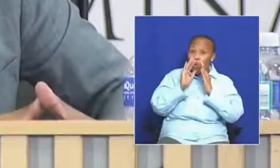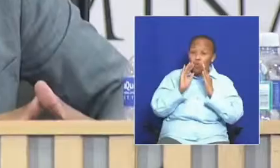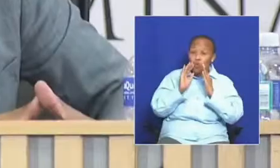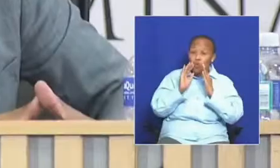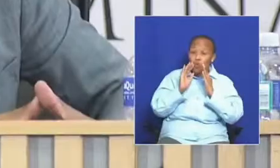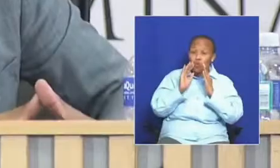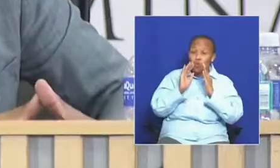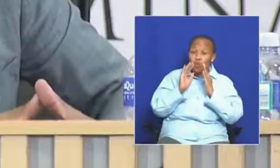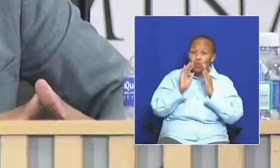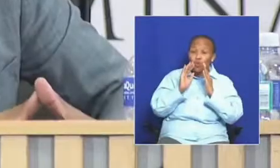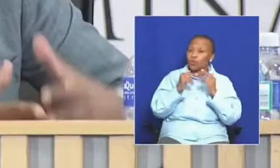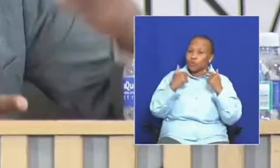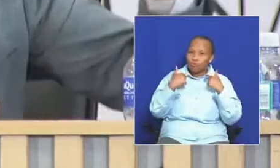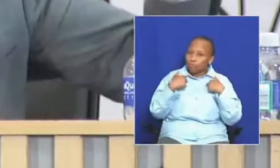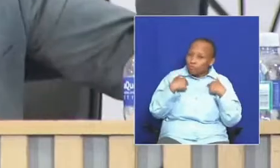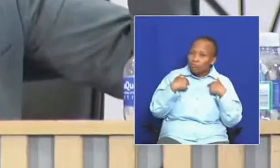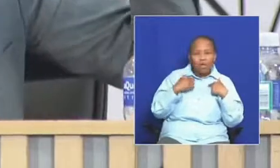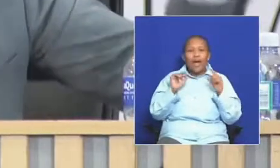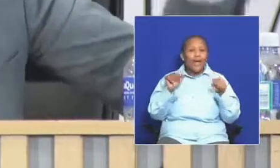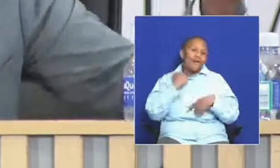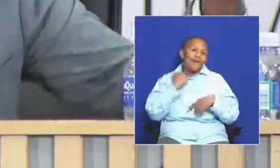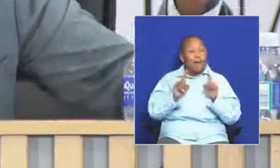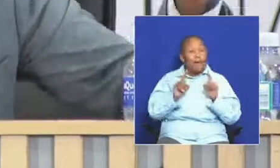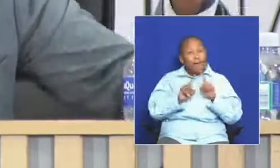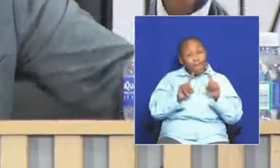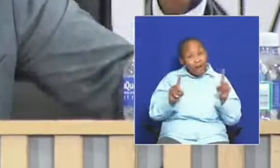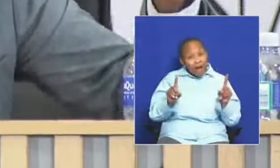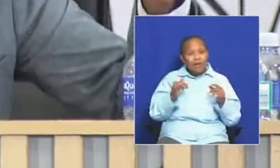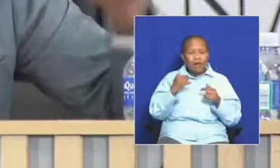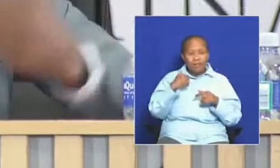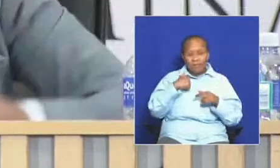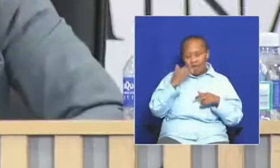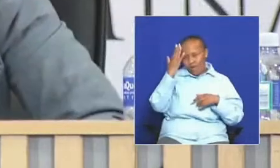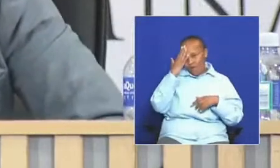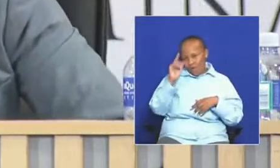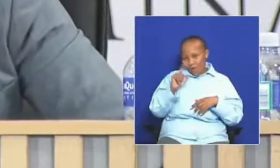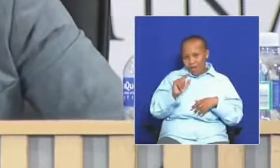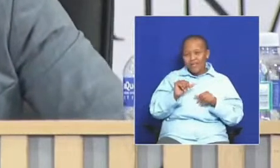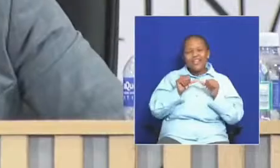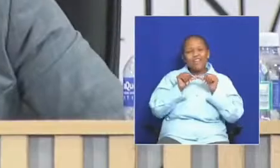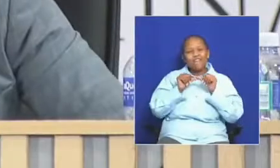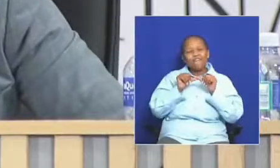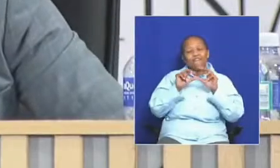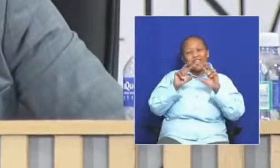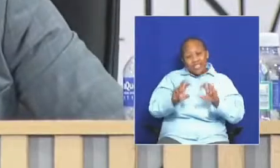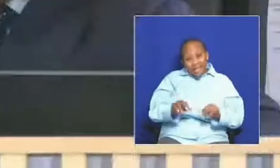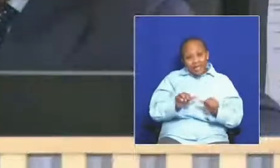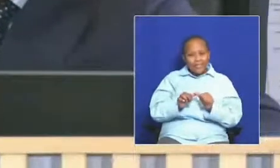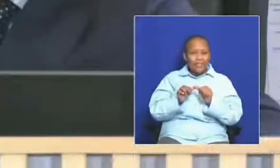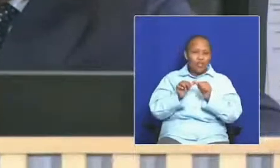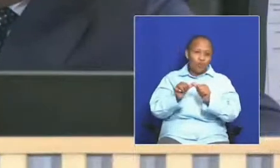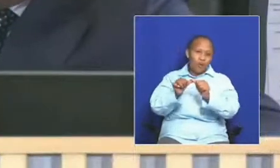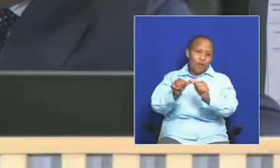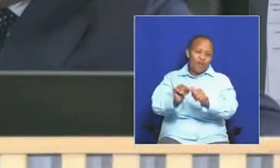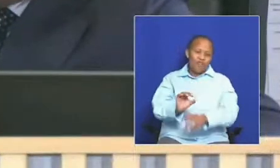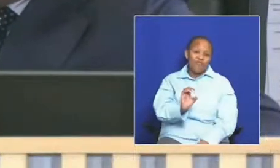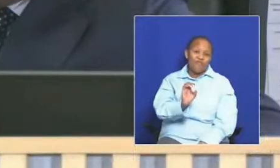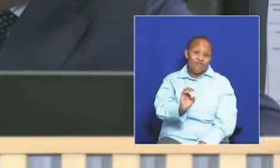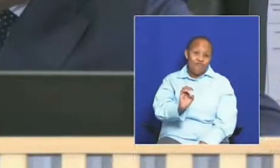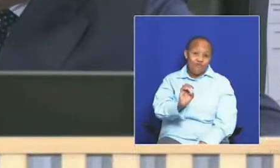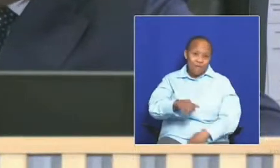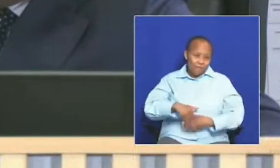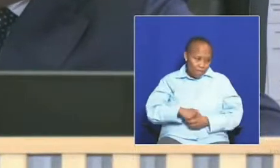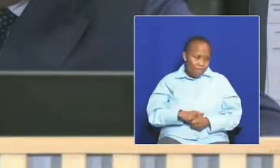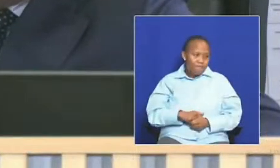but what I know is that there is an ongoing investigation. You have said for the first time that there is